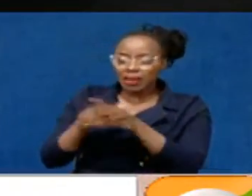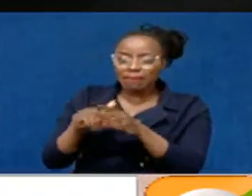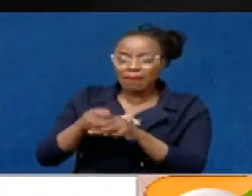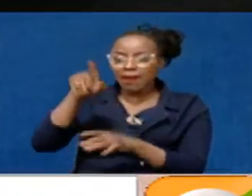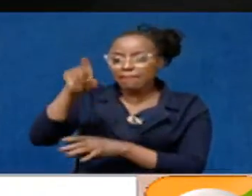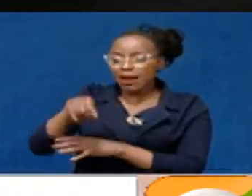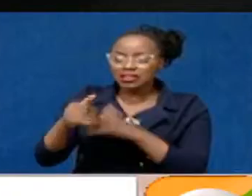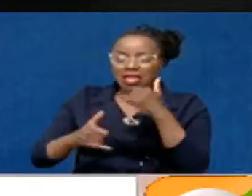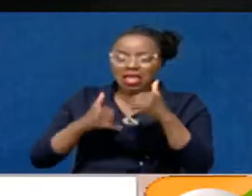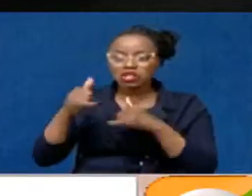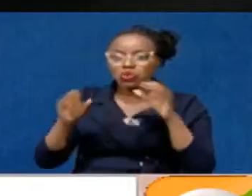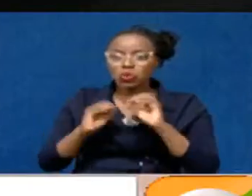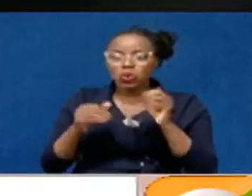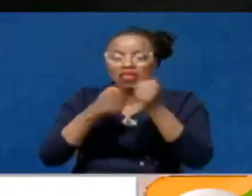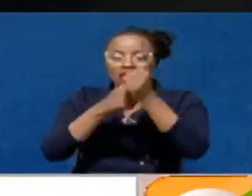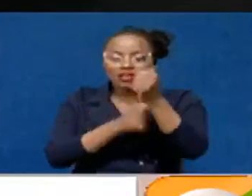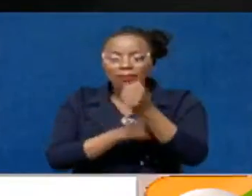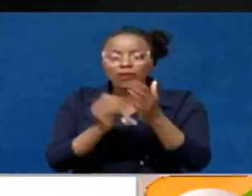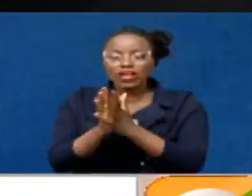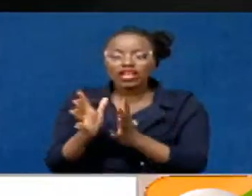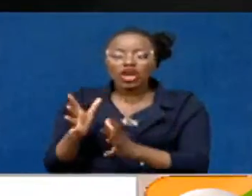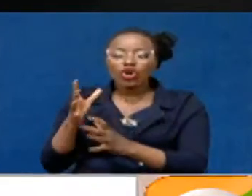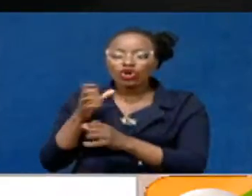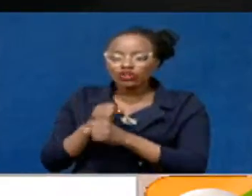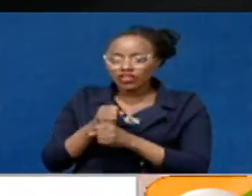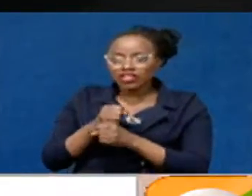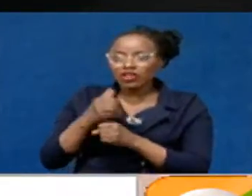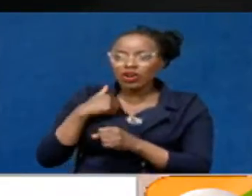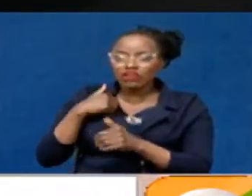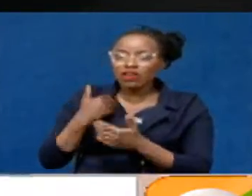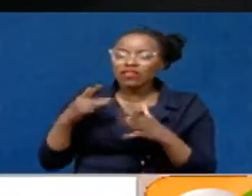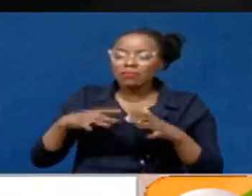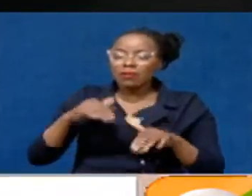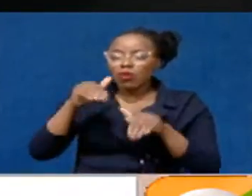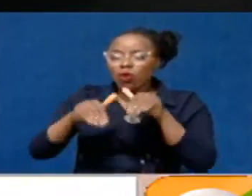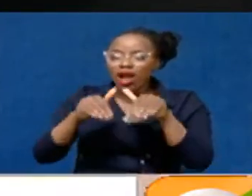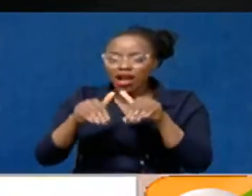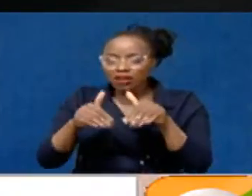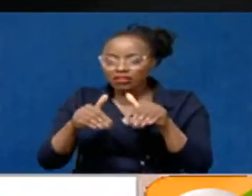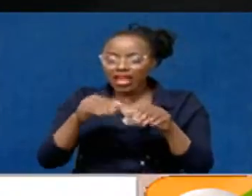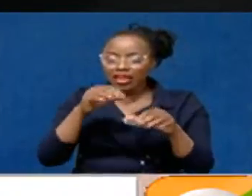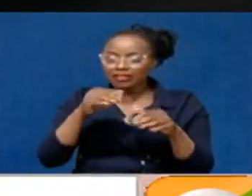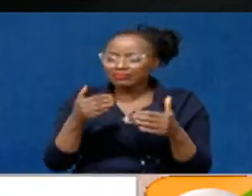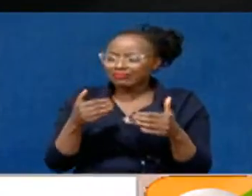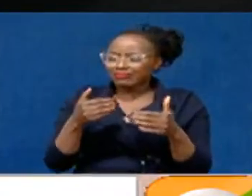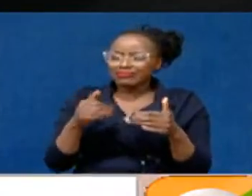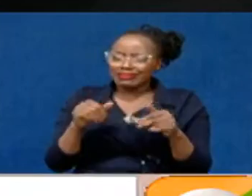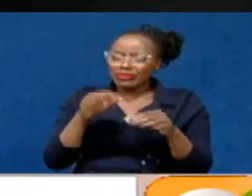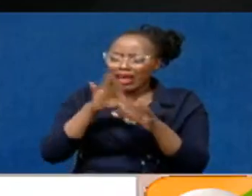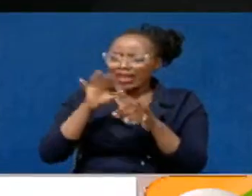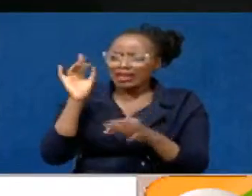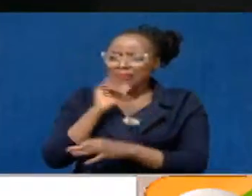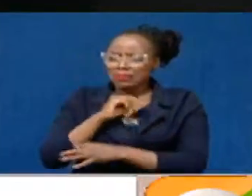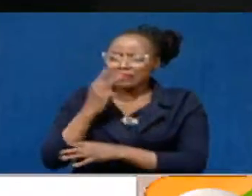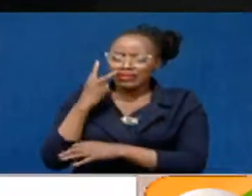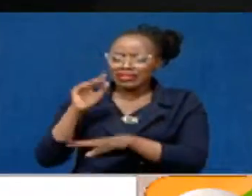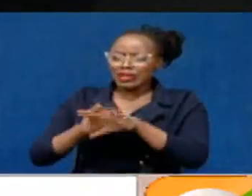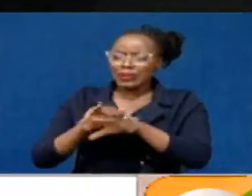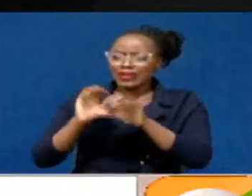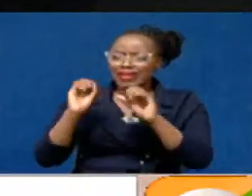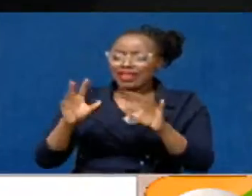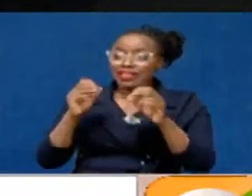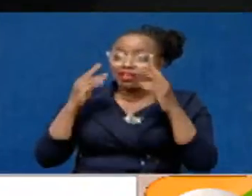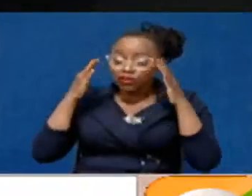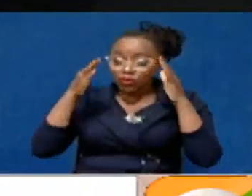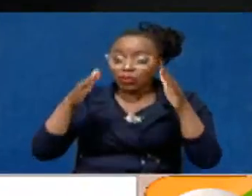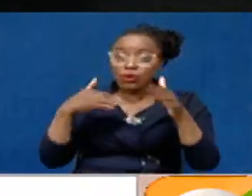not necessarily enjoy the support and confidence of, you know, the elected leaders or some of them. So, I mean, it's really not looking good if you